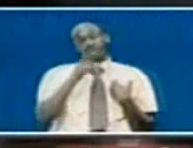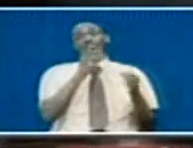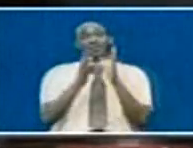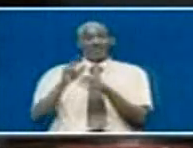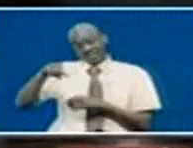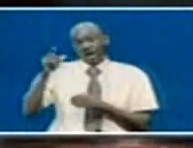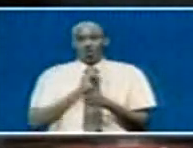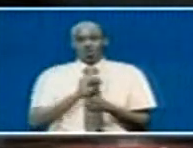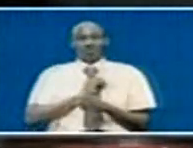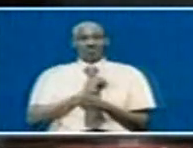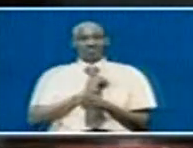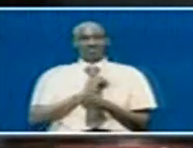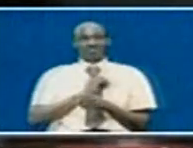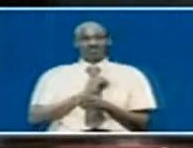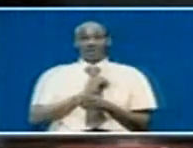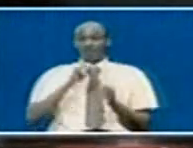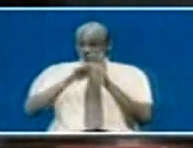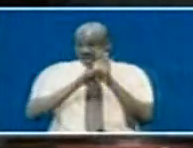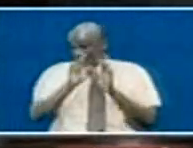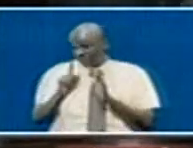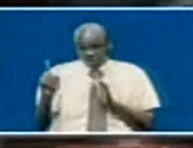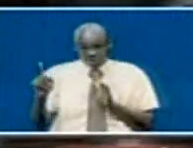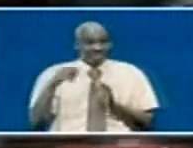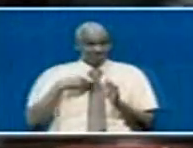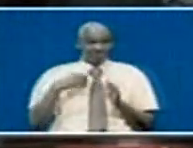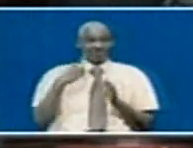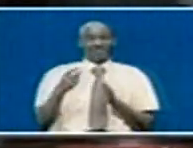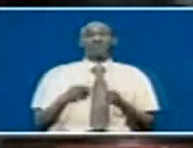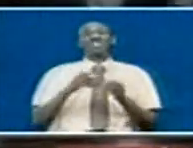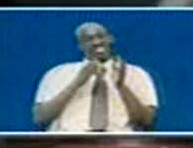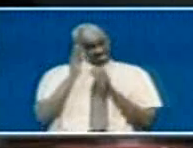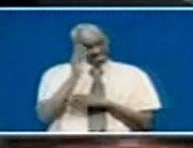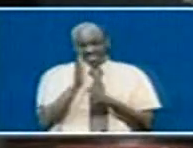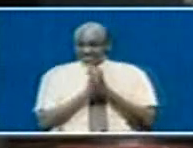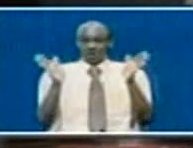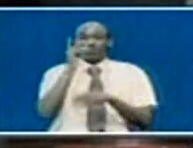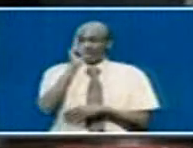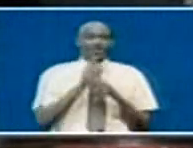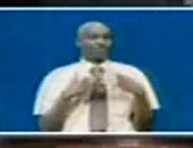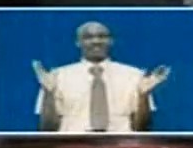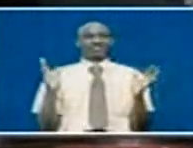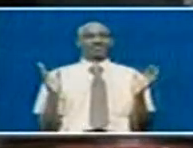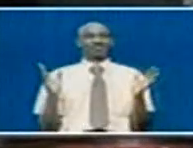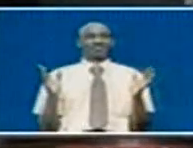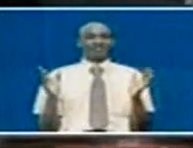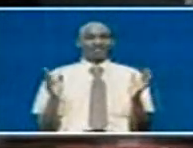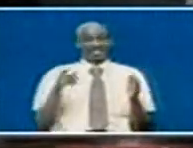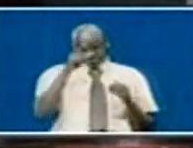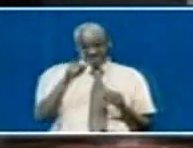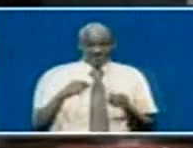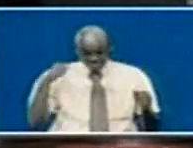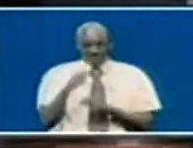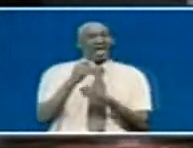prepare their own programs and all that. They give just general directives and things like that. So they got a